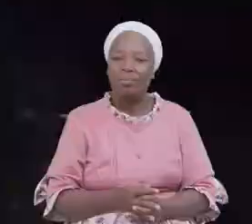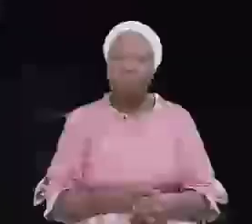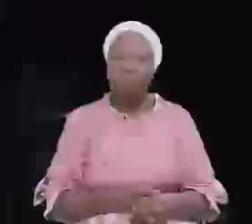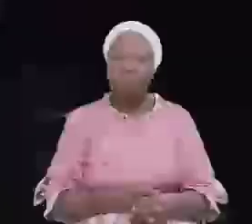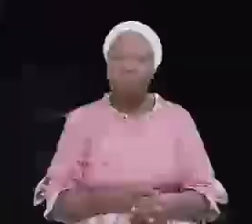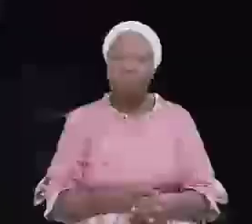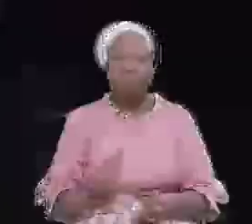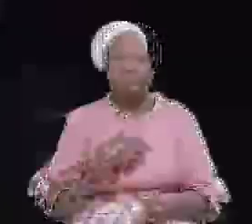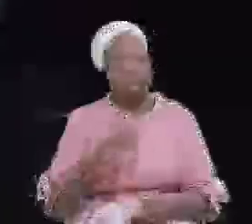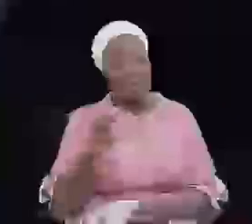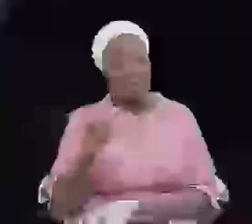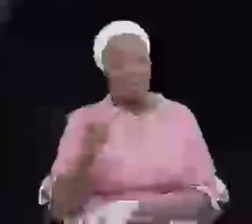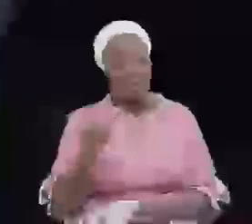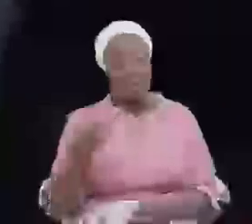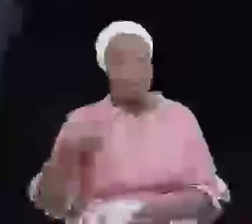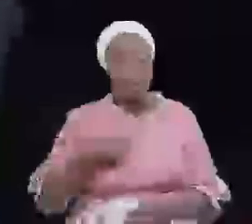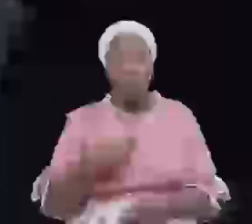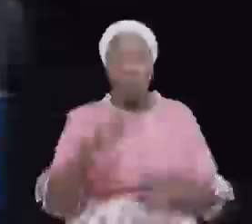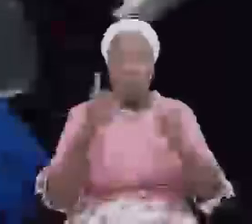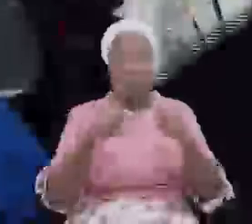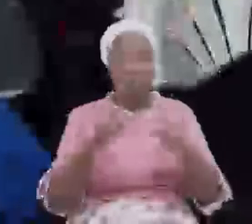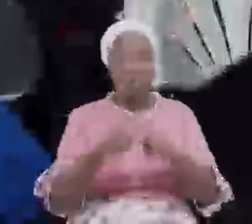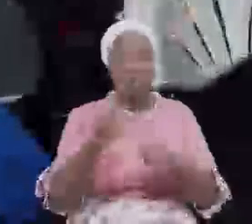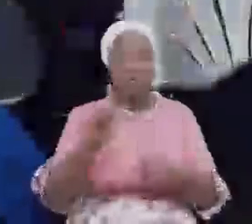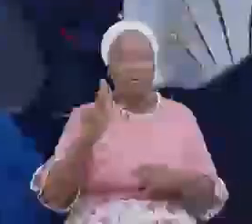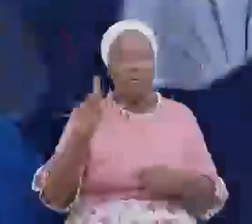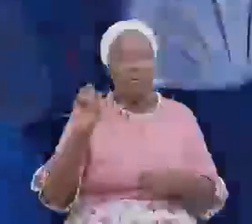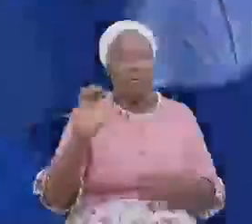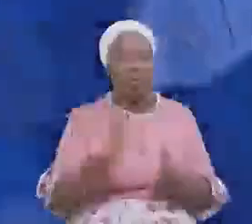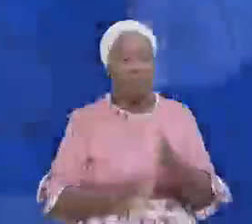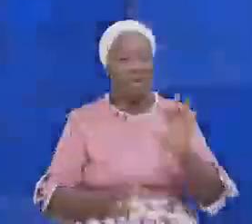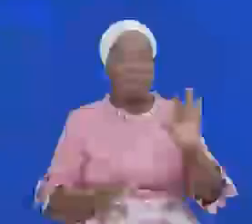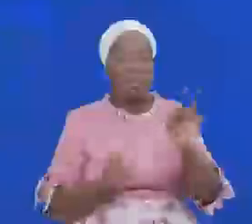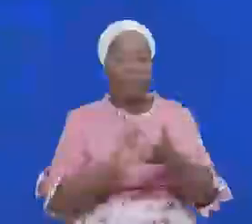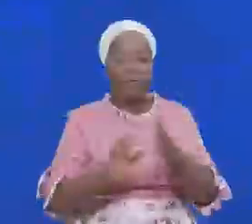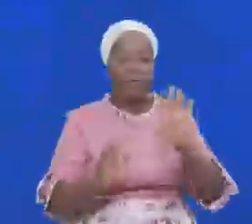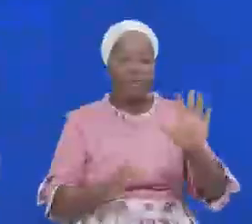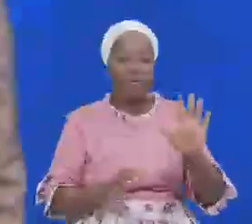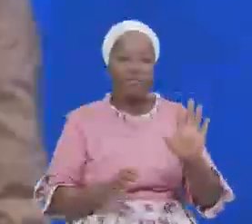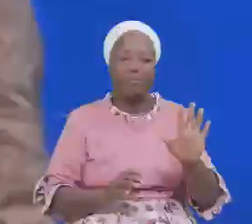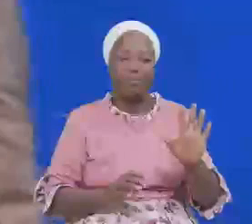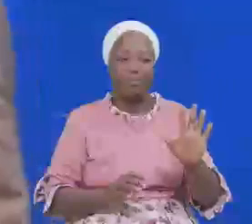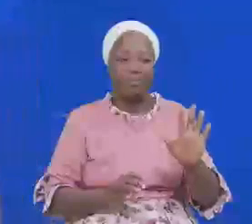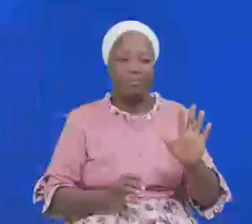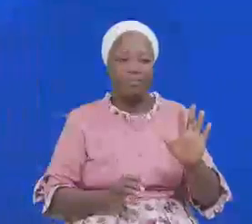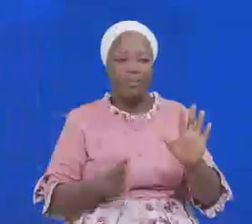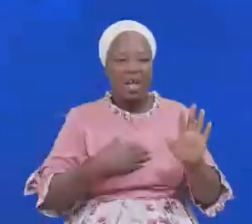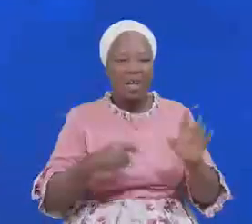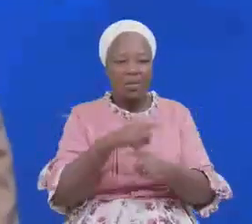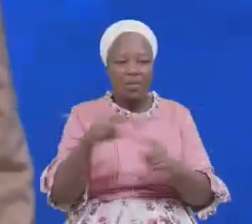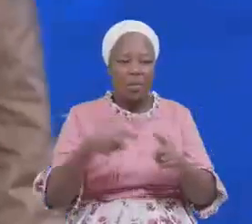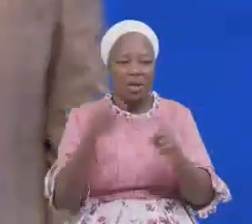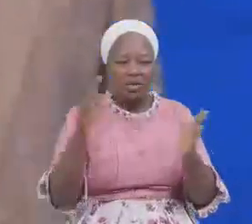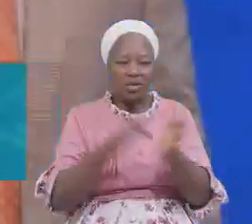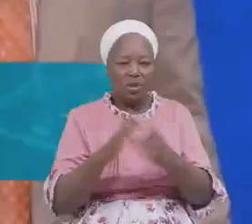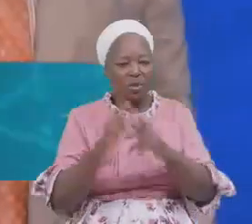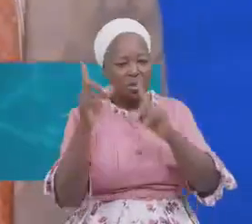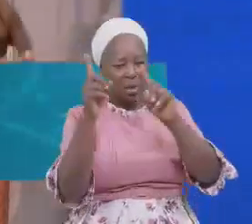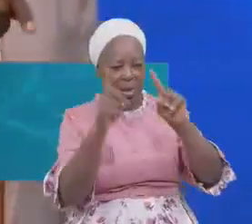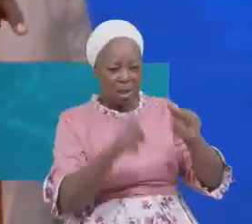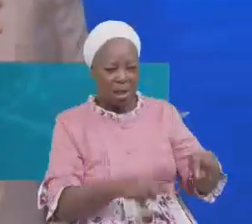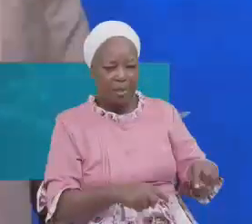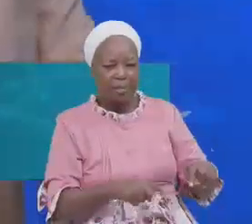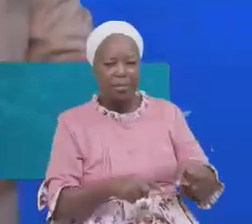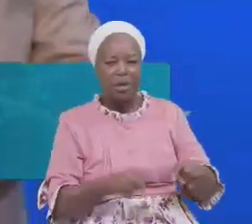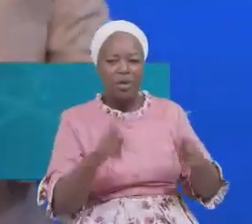And so we come to Luke chapter 19, verse 5. And when Jesus came to